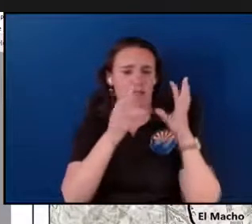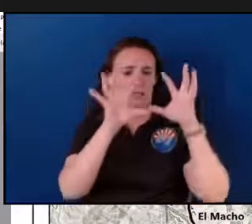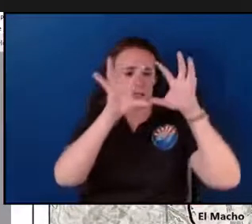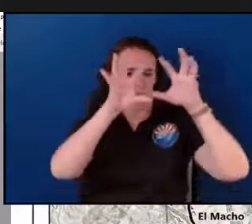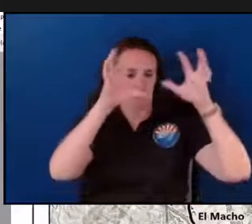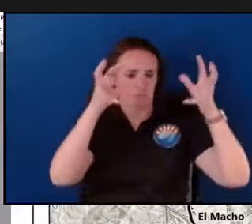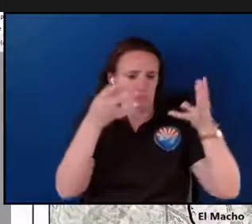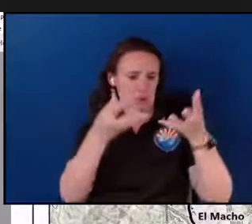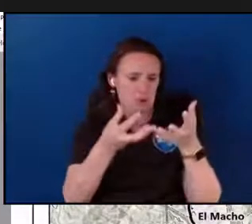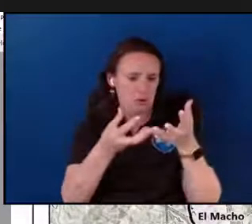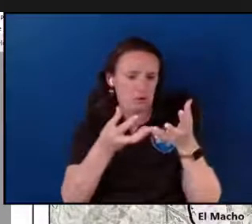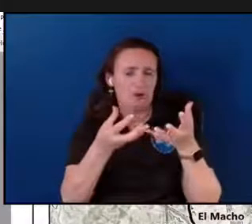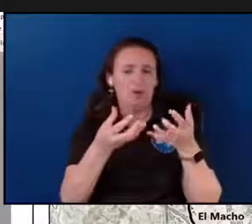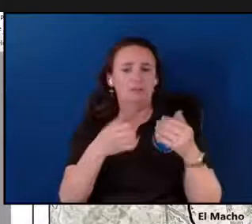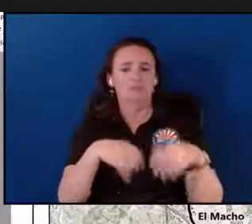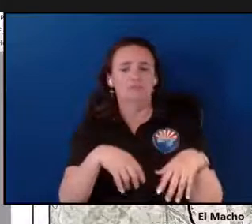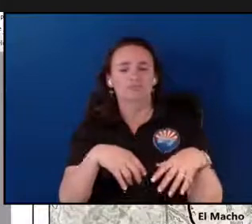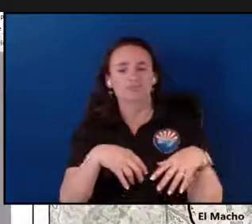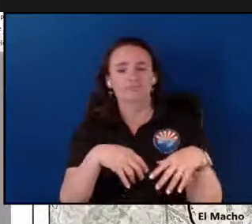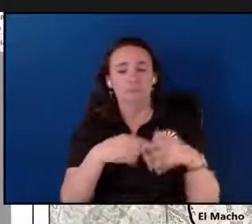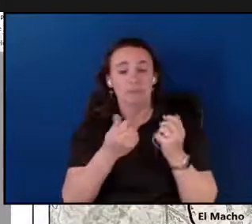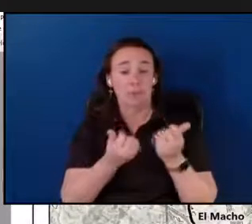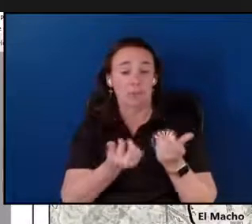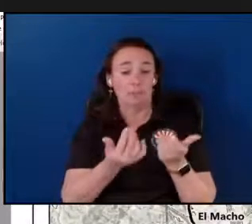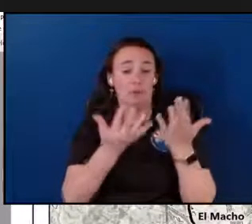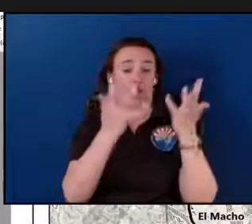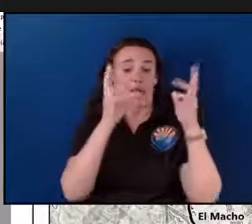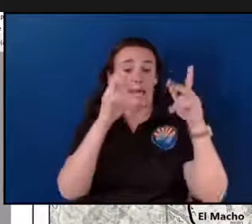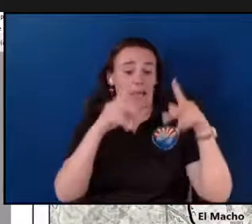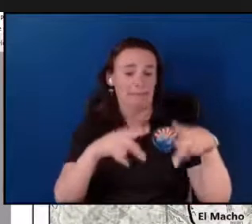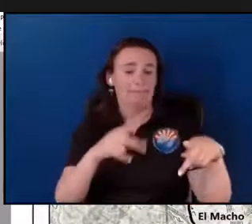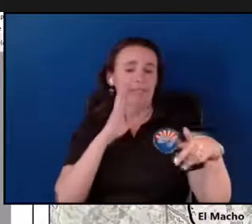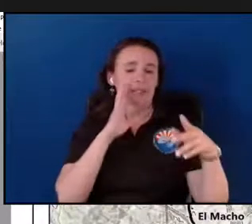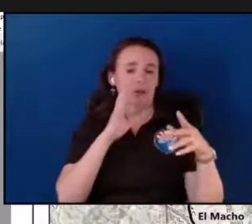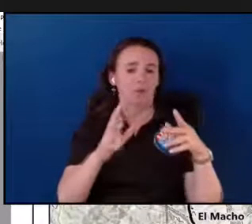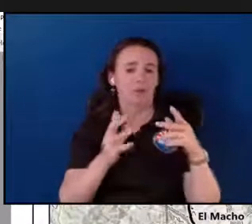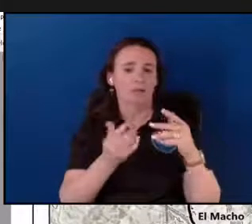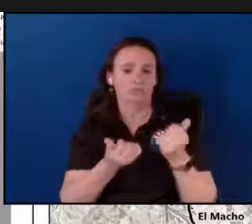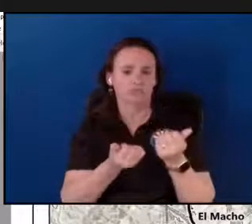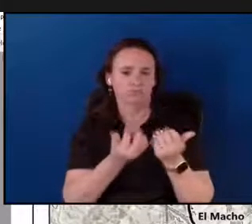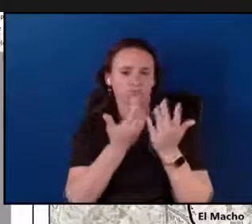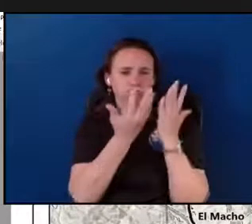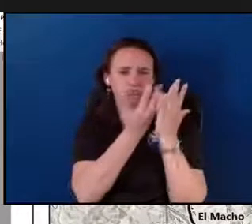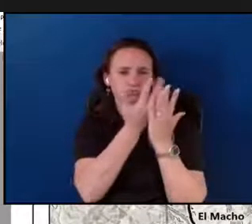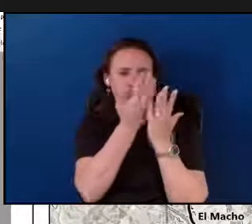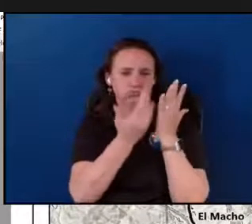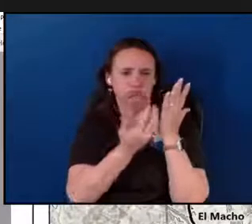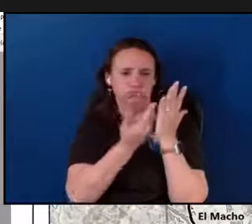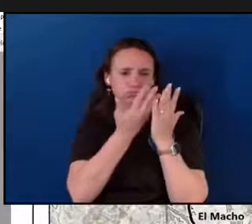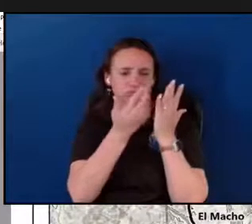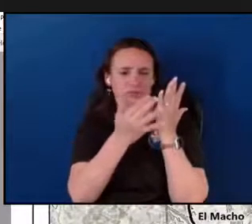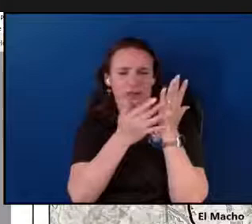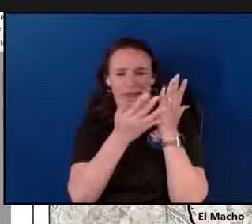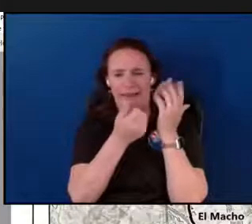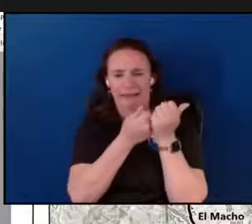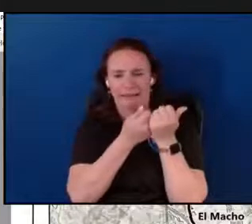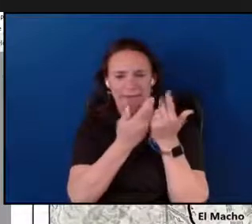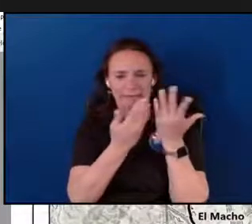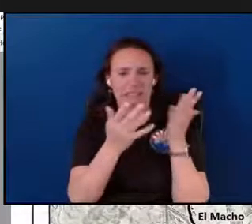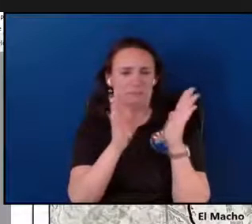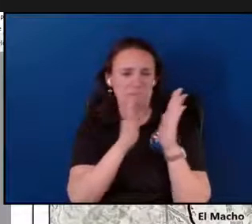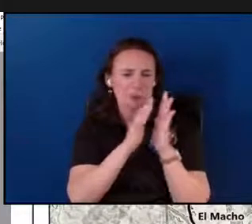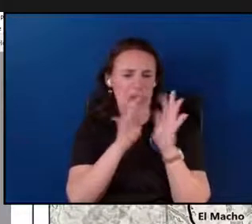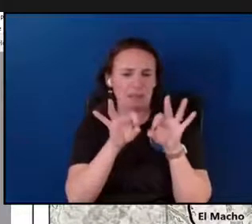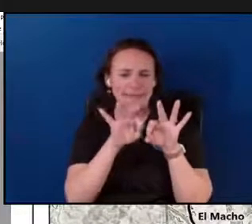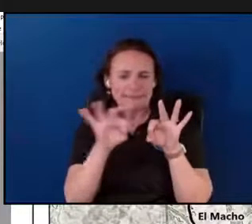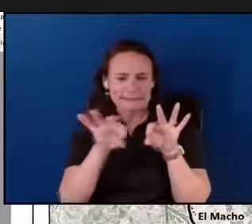don't burn up, they do catch on fire, and all the little pine needles and small twigs catch on